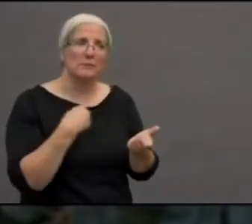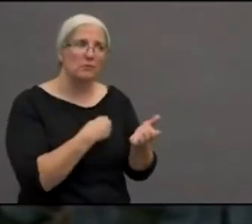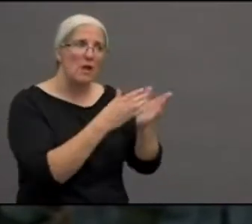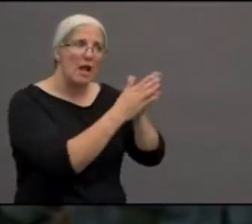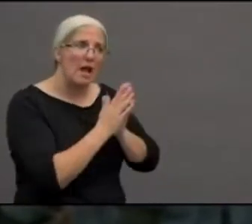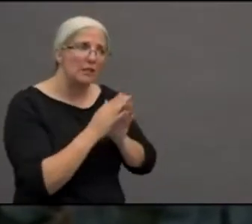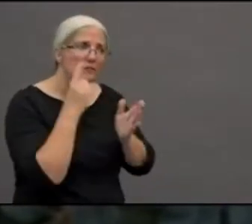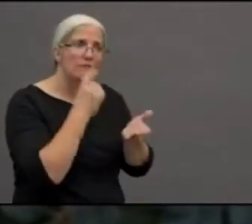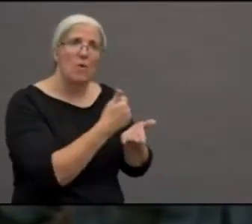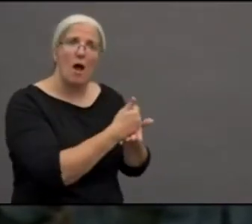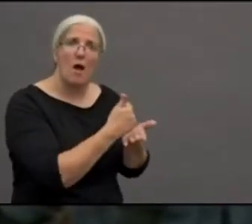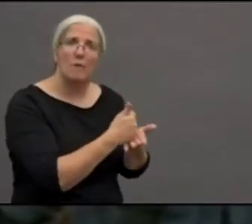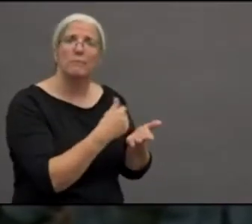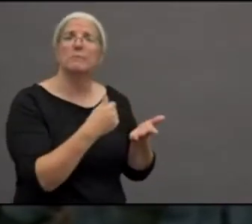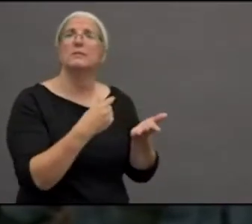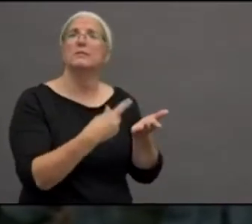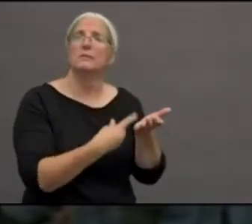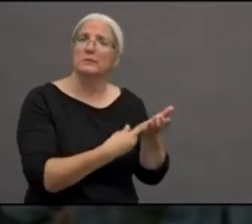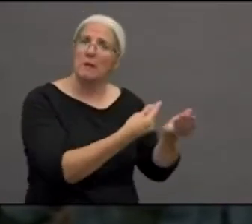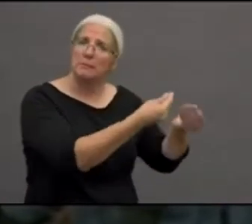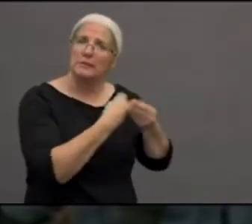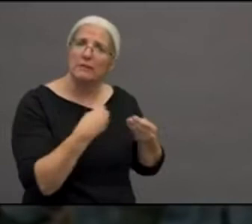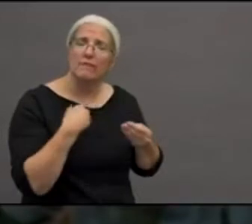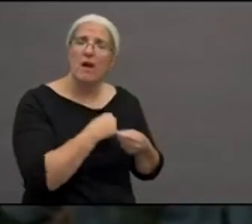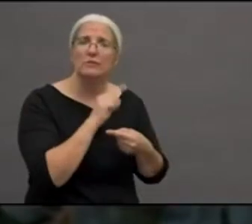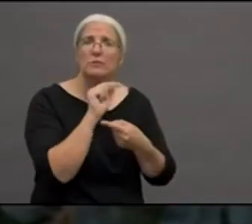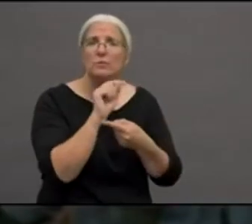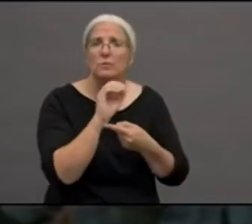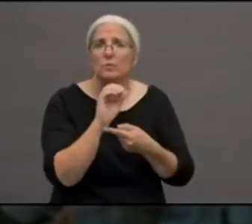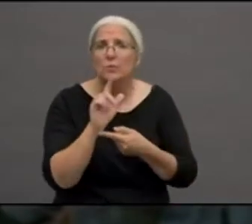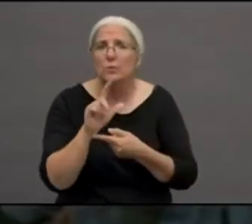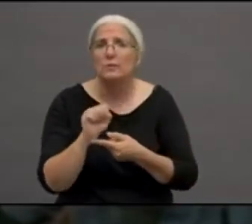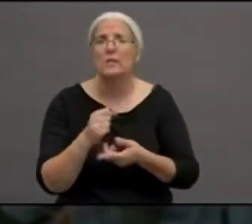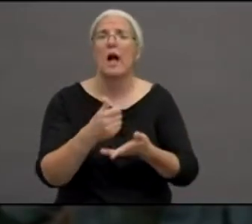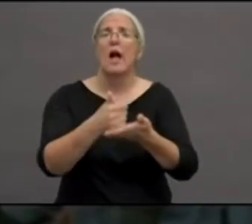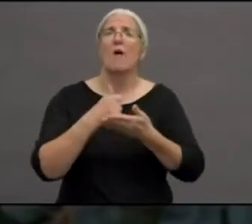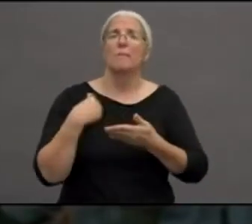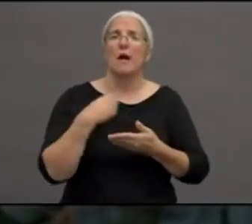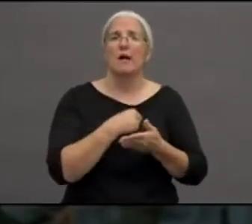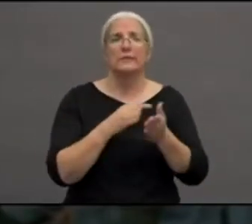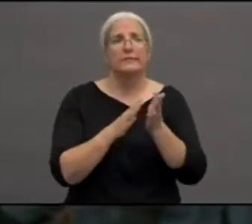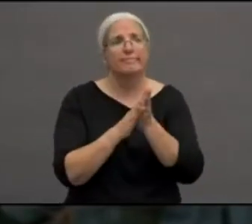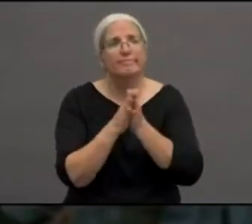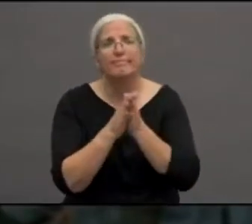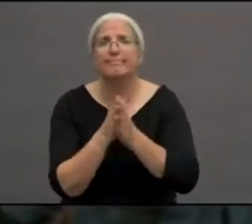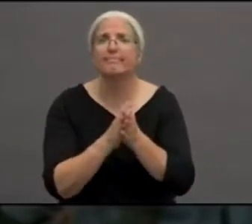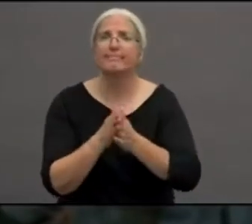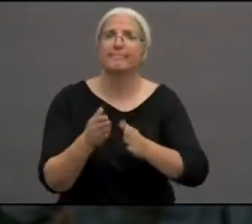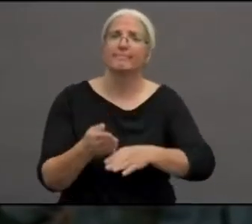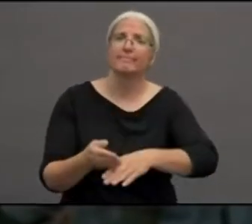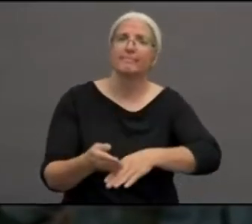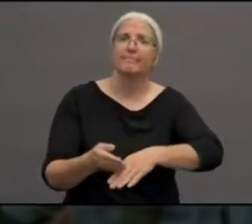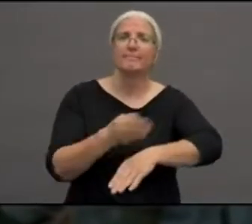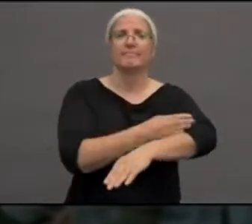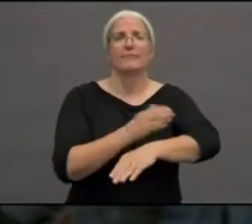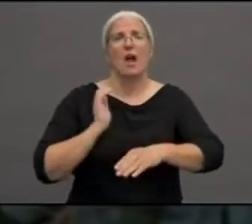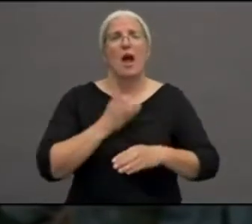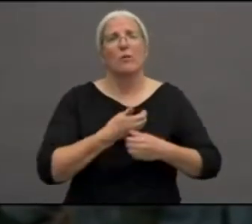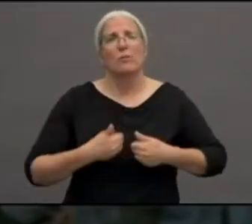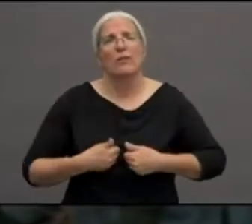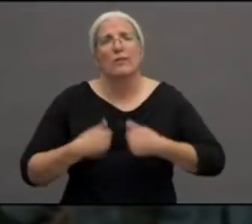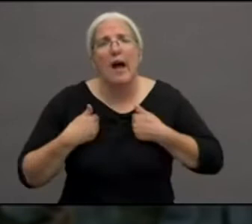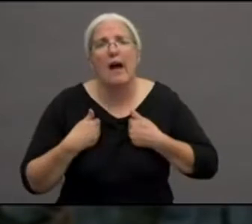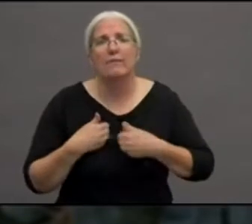some tools, interventions. Therapy gives us motivation. It empowers us, and